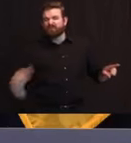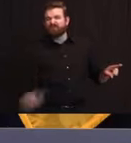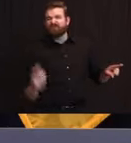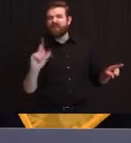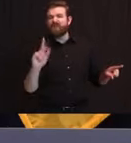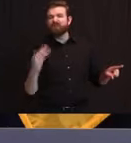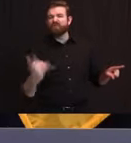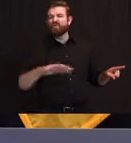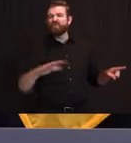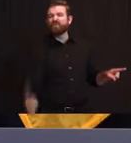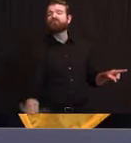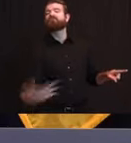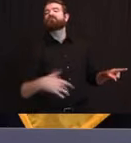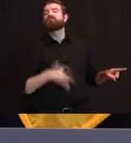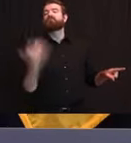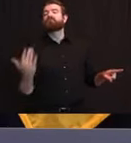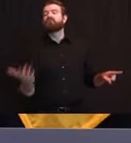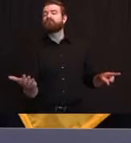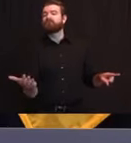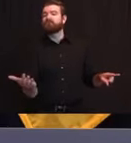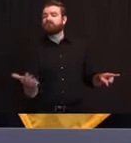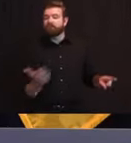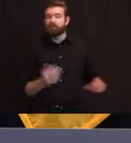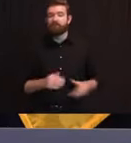Do you know that last one? Are you aware of any?